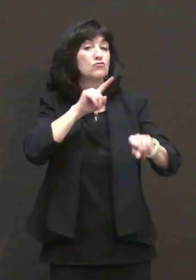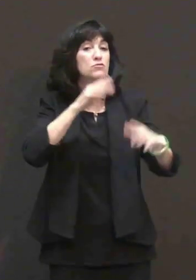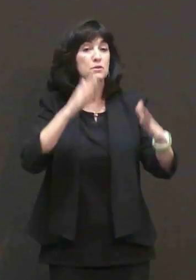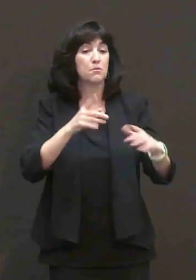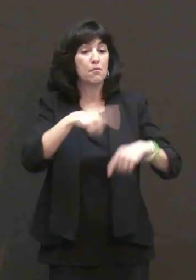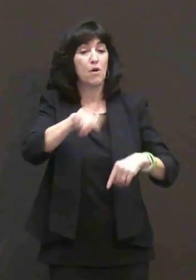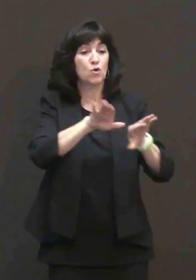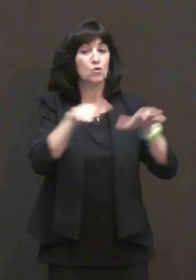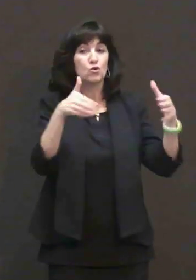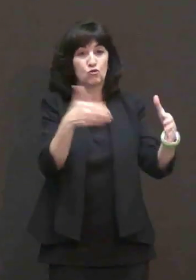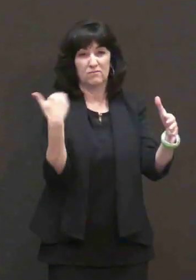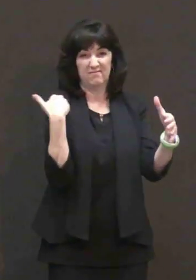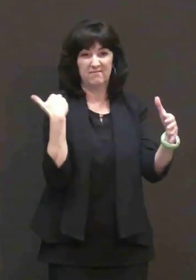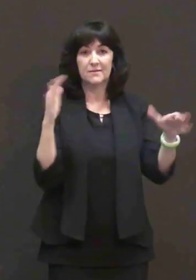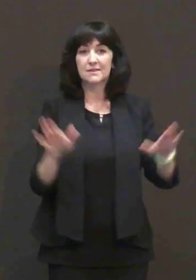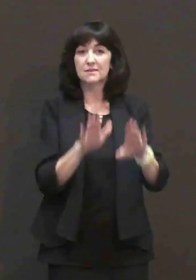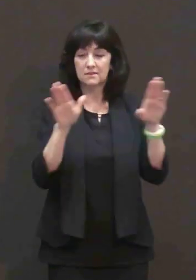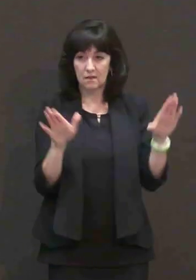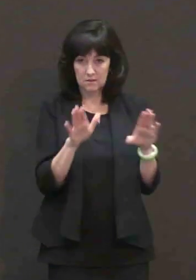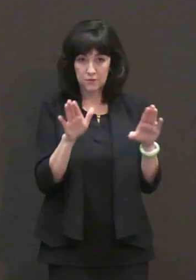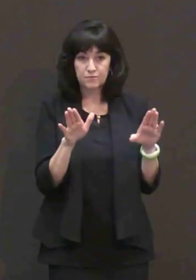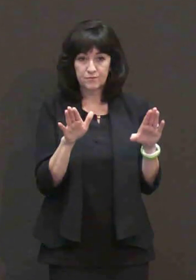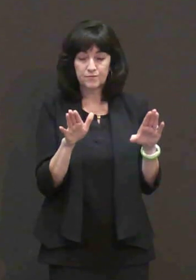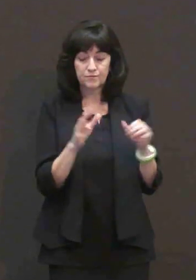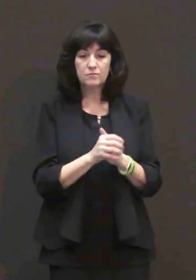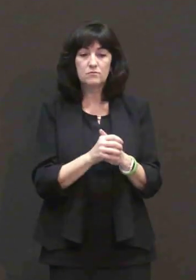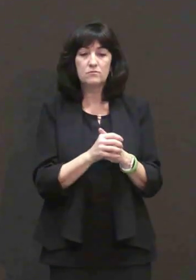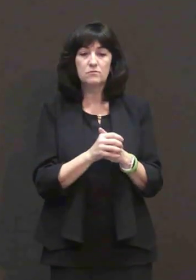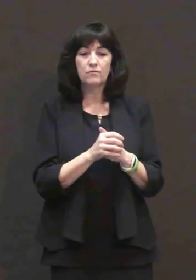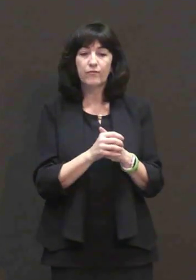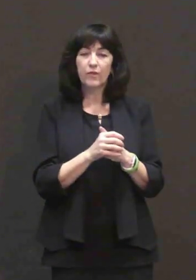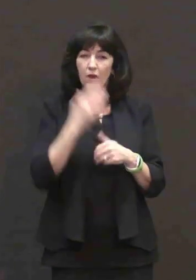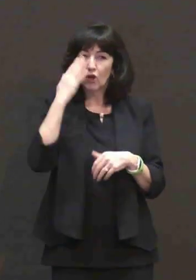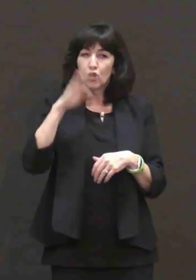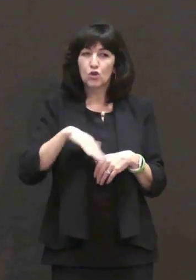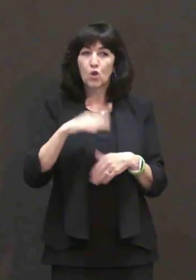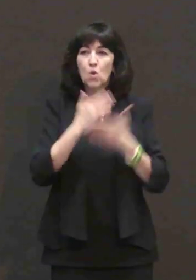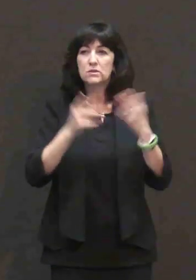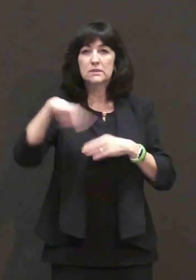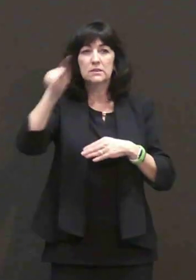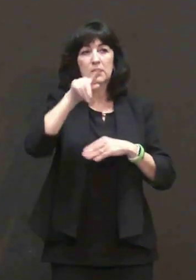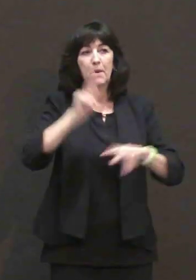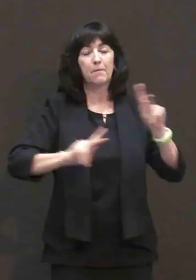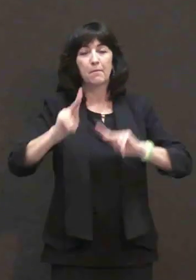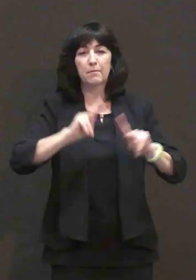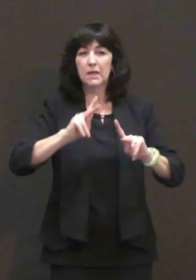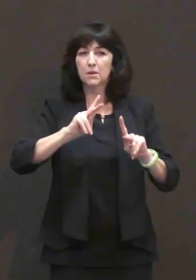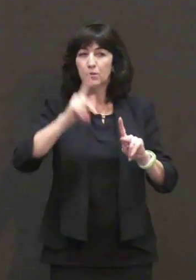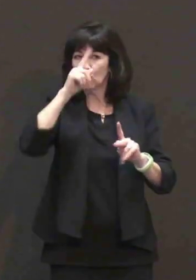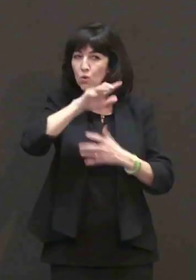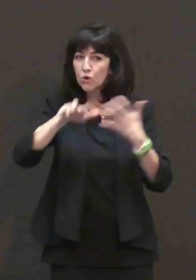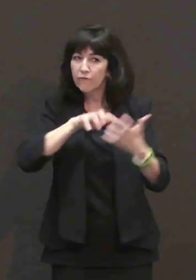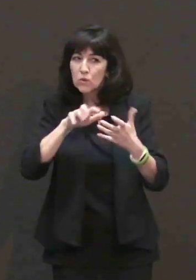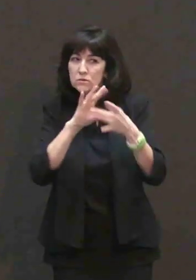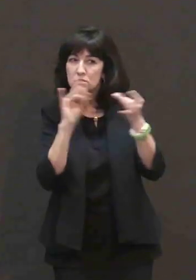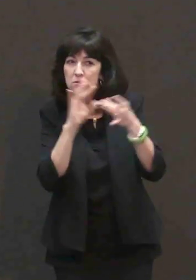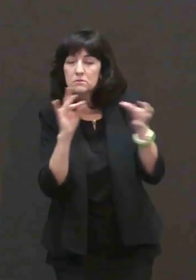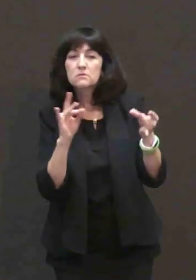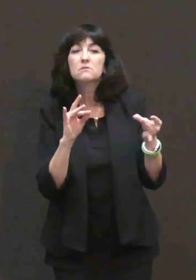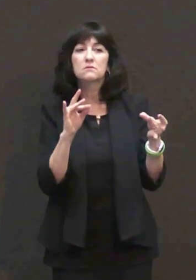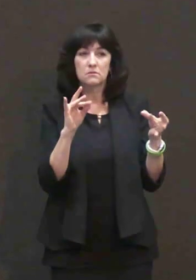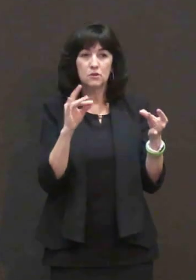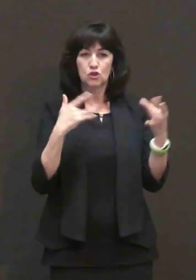on Sunday. And we know there's some concern and confusion around the rapid testing, so we wanted to have an opportunity to talk a little